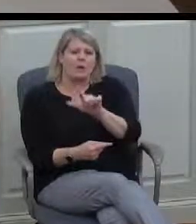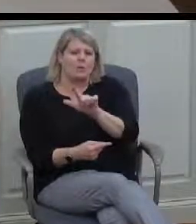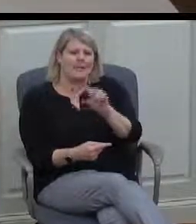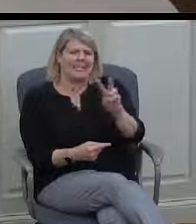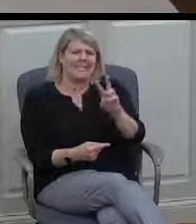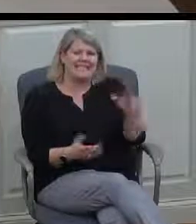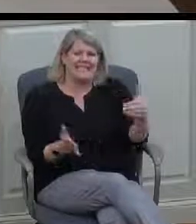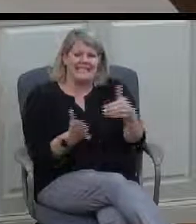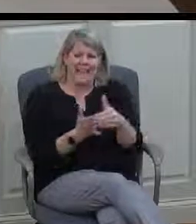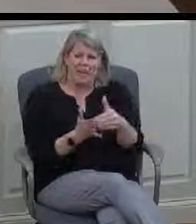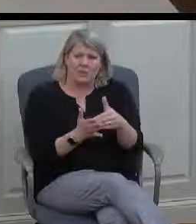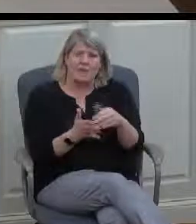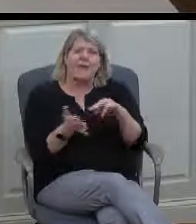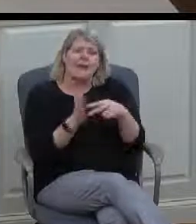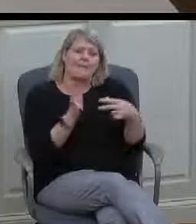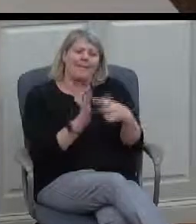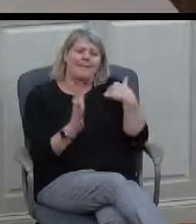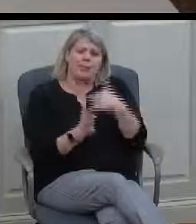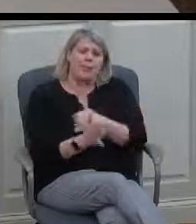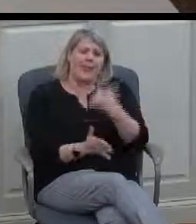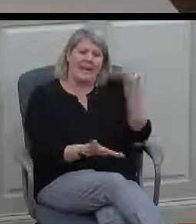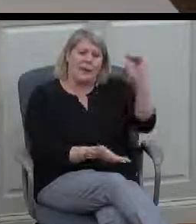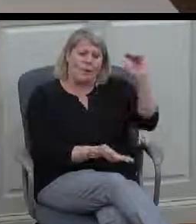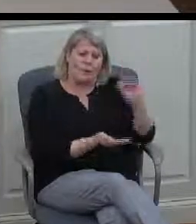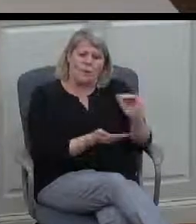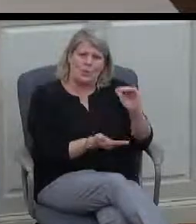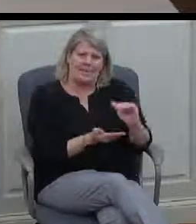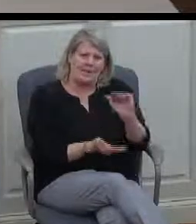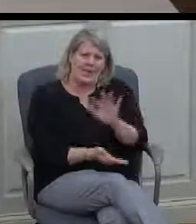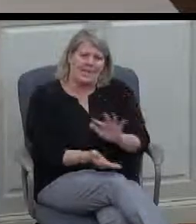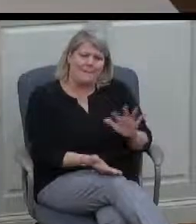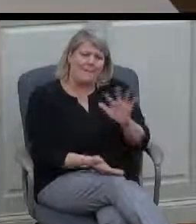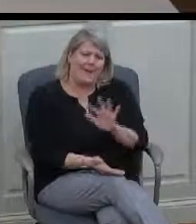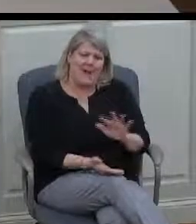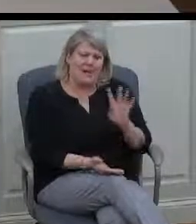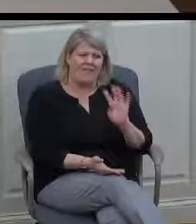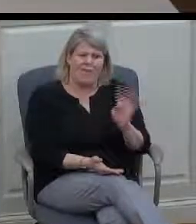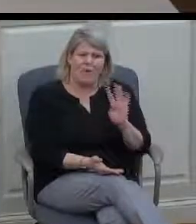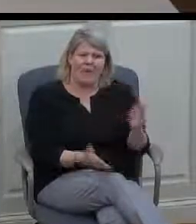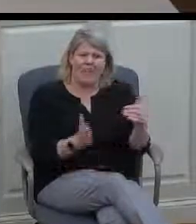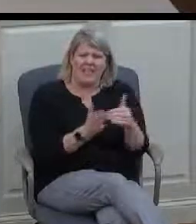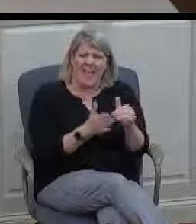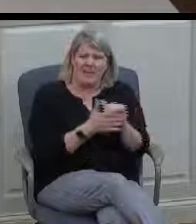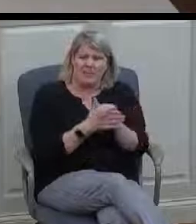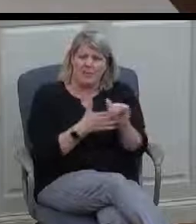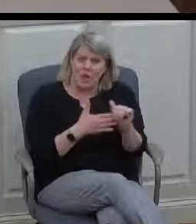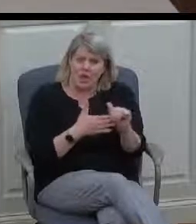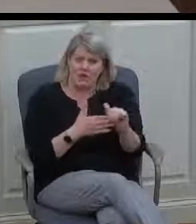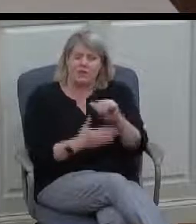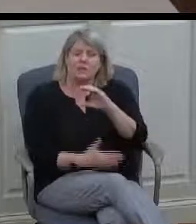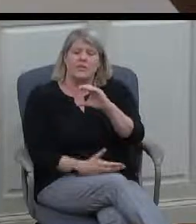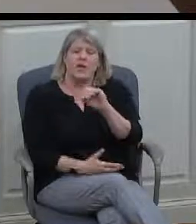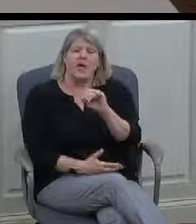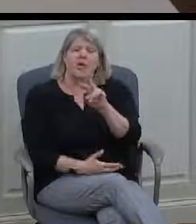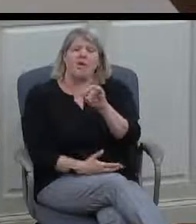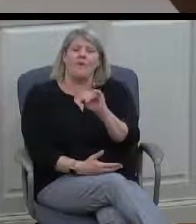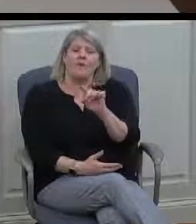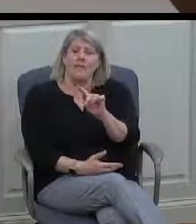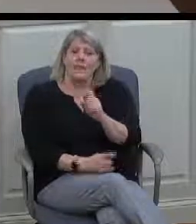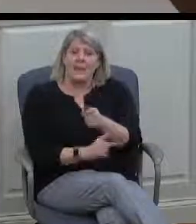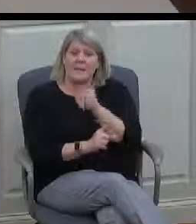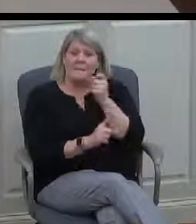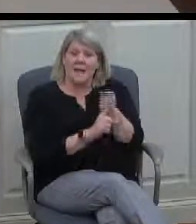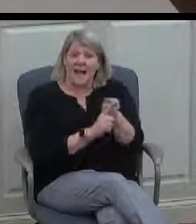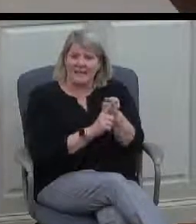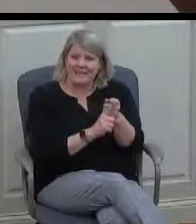$26,500, so about a $40,000 reduction. One of the things the COVID impact had is their